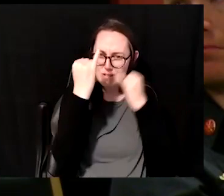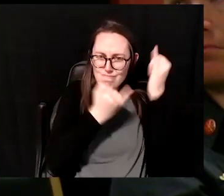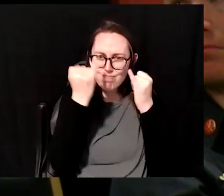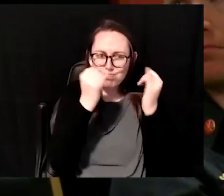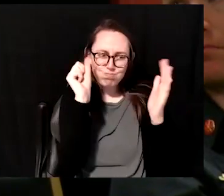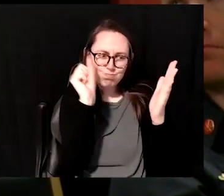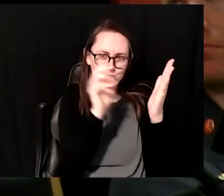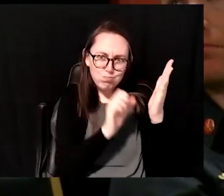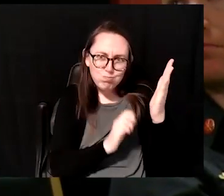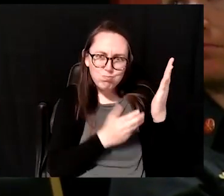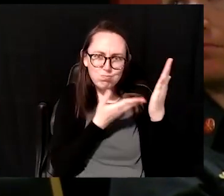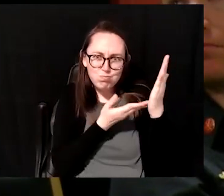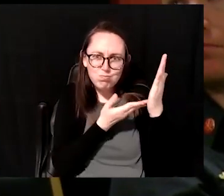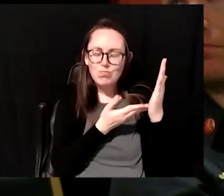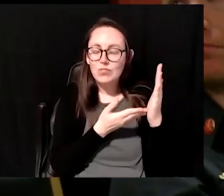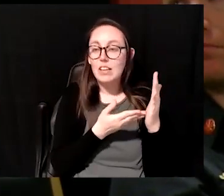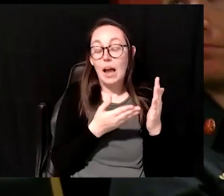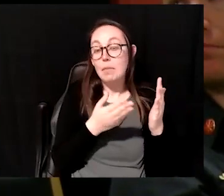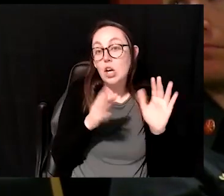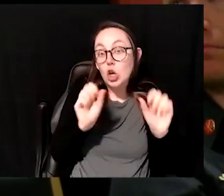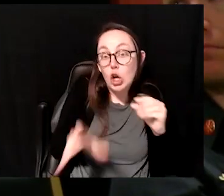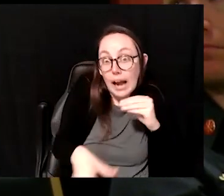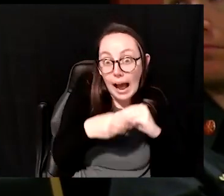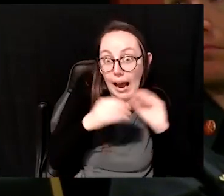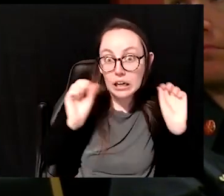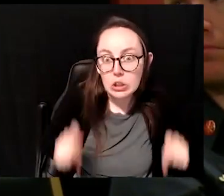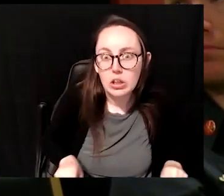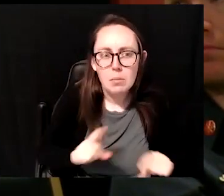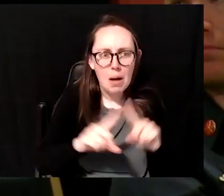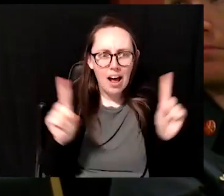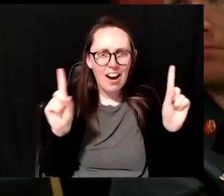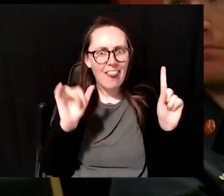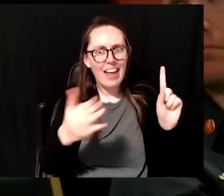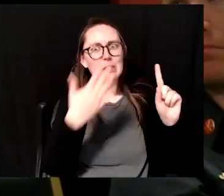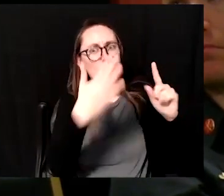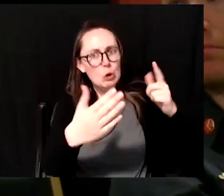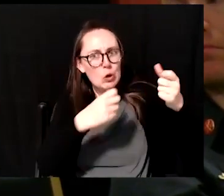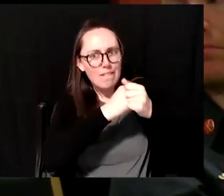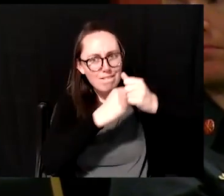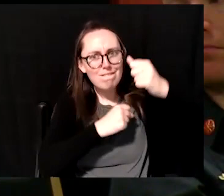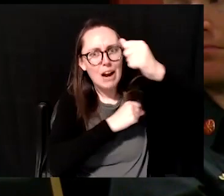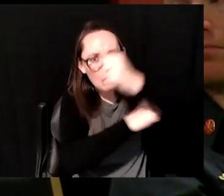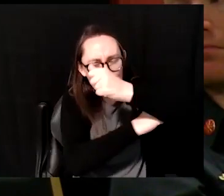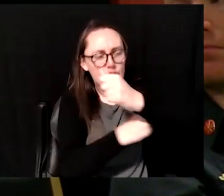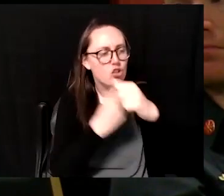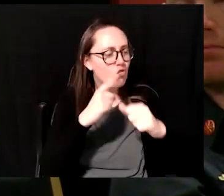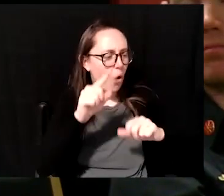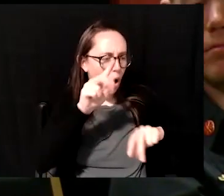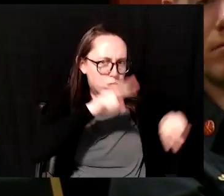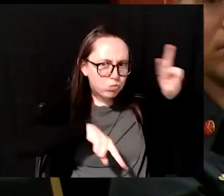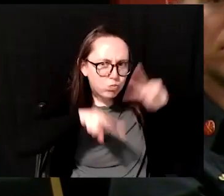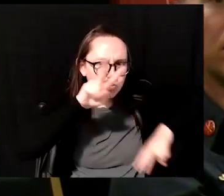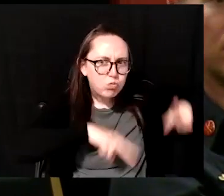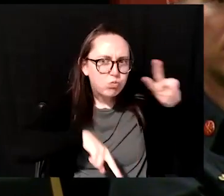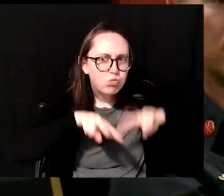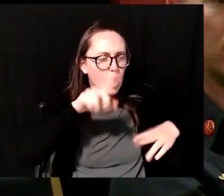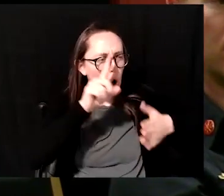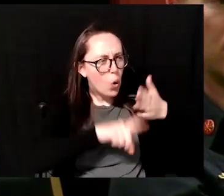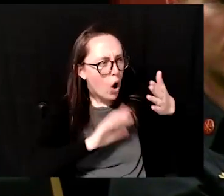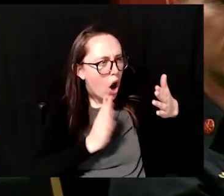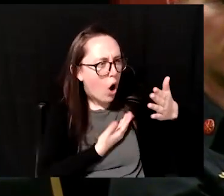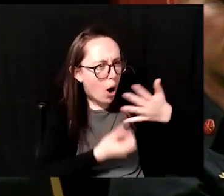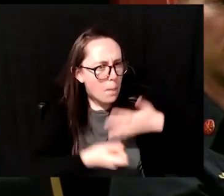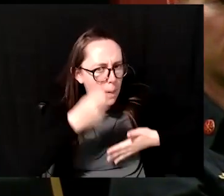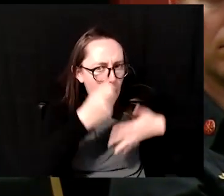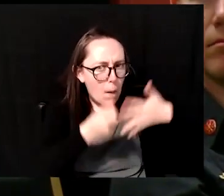other things added but to me that forms a really solid basis for an examination of of what the priorities ought to be